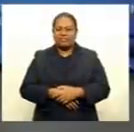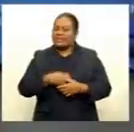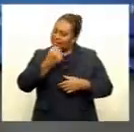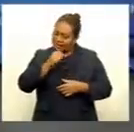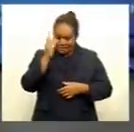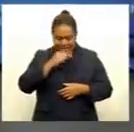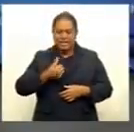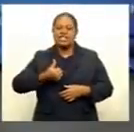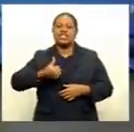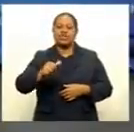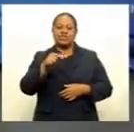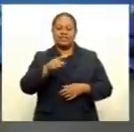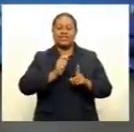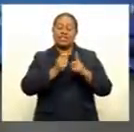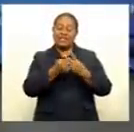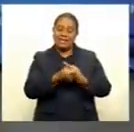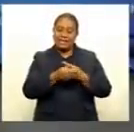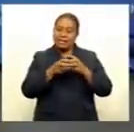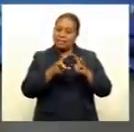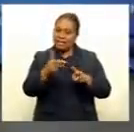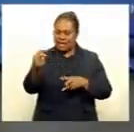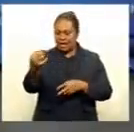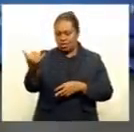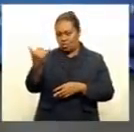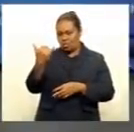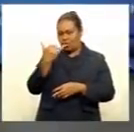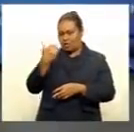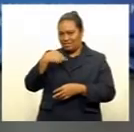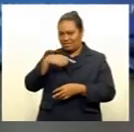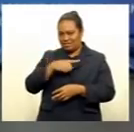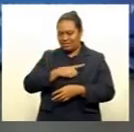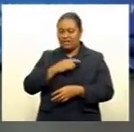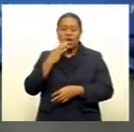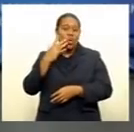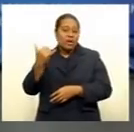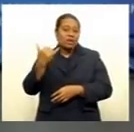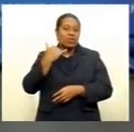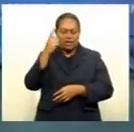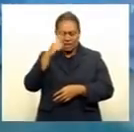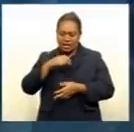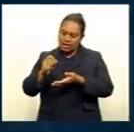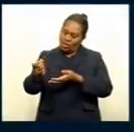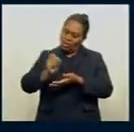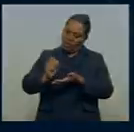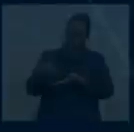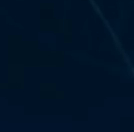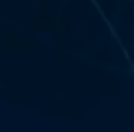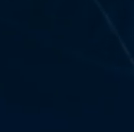use the traditional method. They can call us. We will attend to the calls. They can write to us.